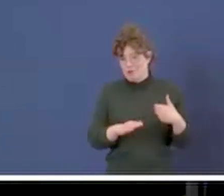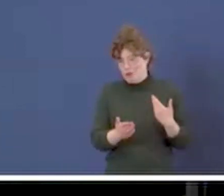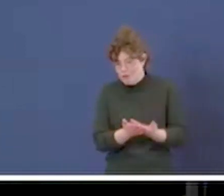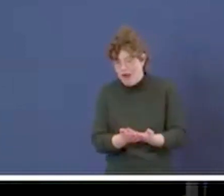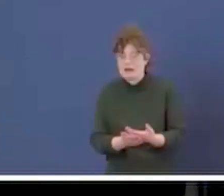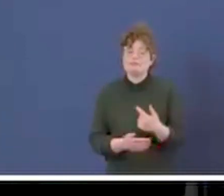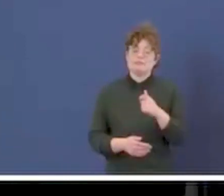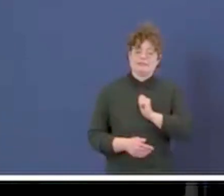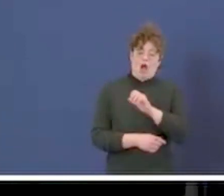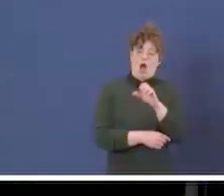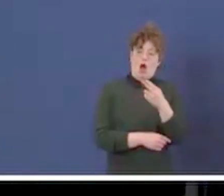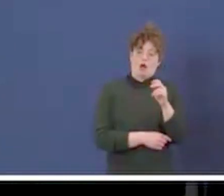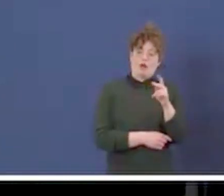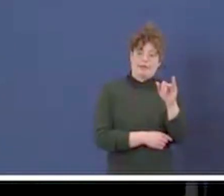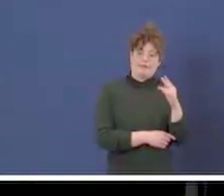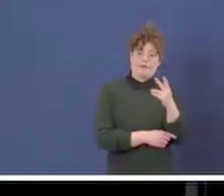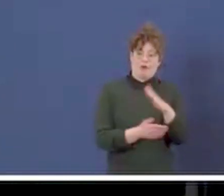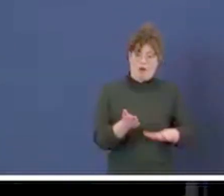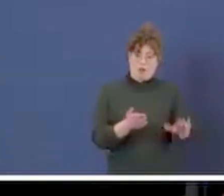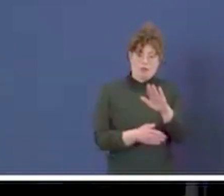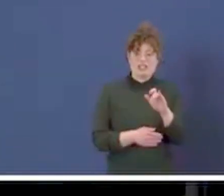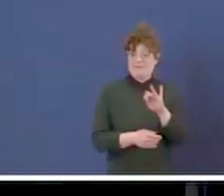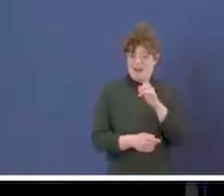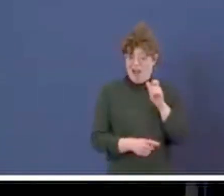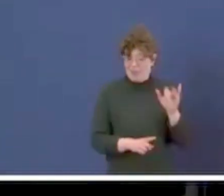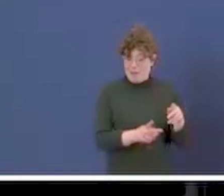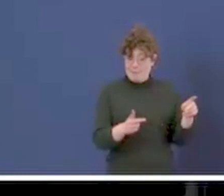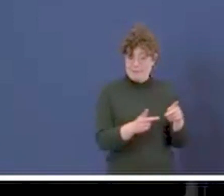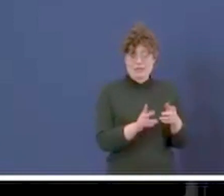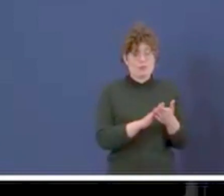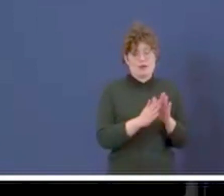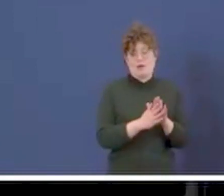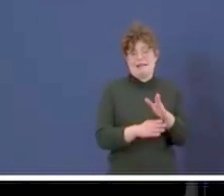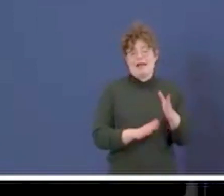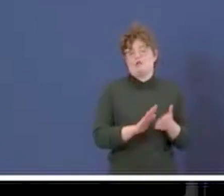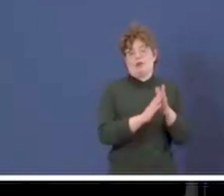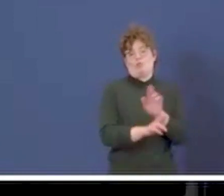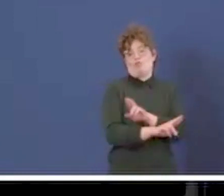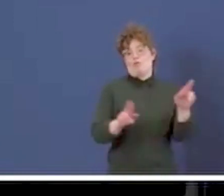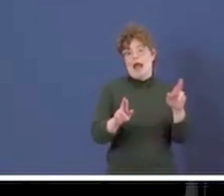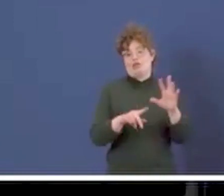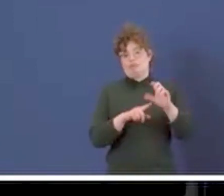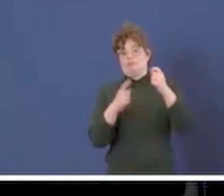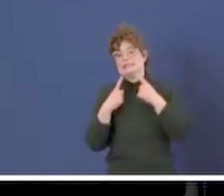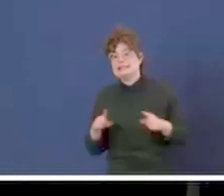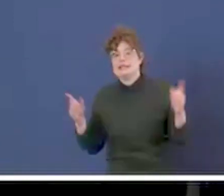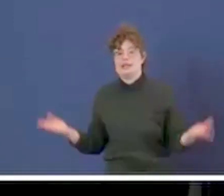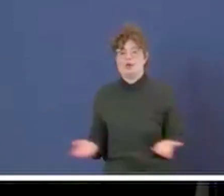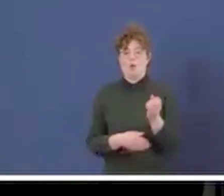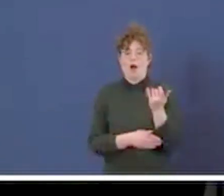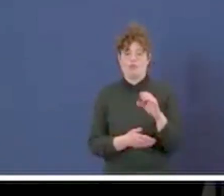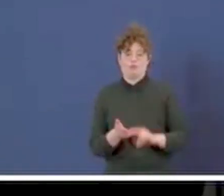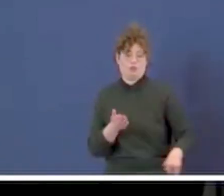will say Hocking College, had it not been for Hocking, I would have never been poised to succeed at Ohio University.